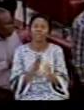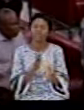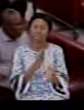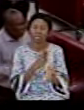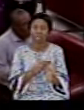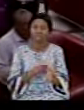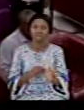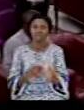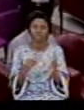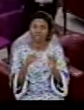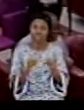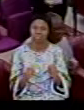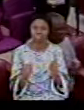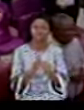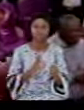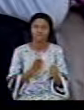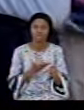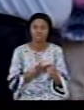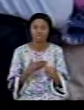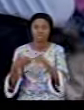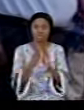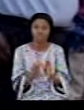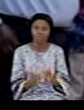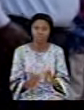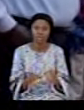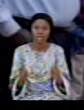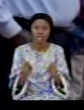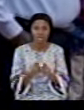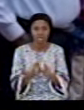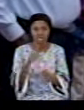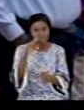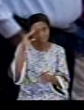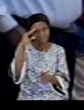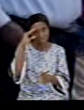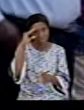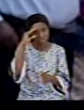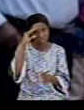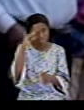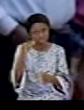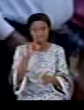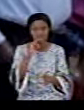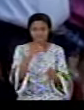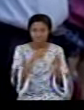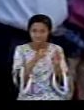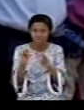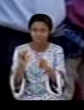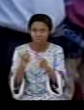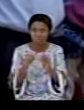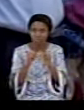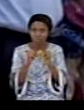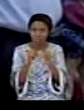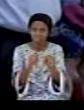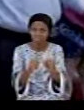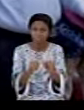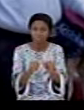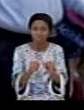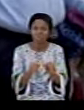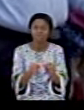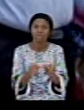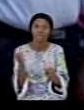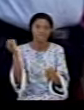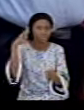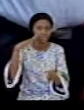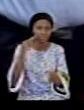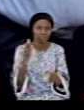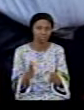looking forward, as he's looking forward, that the grace of God will keep every one of us. Let's